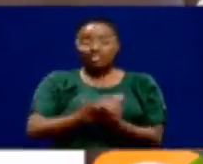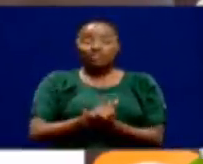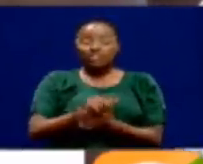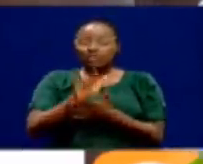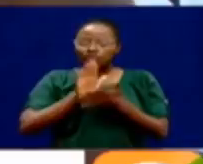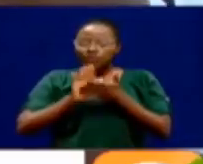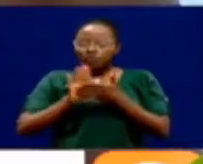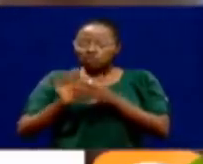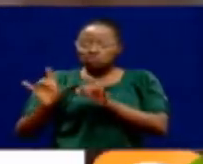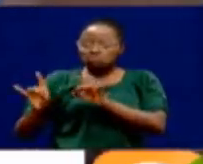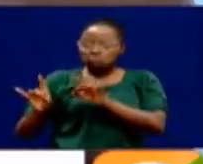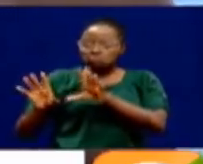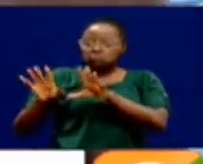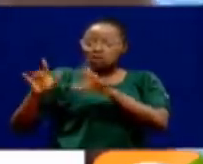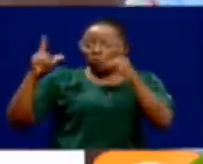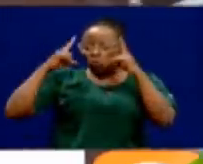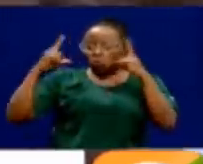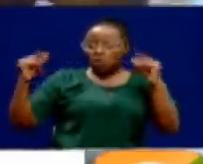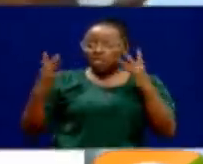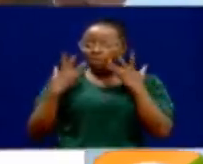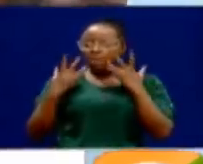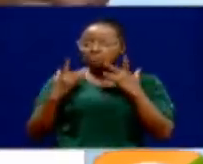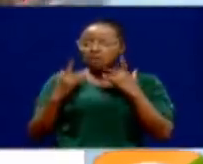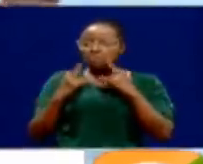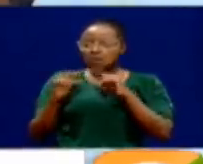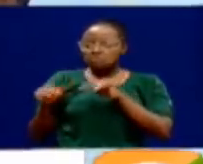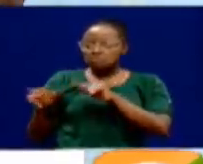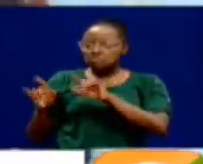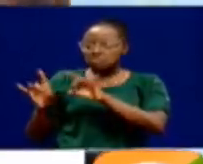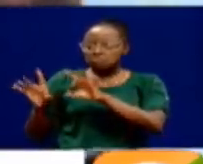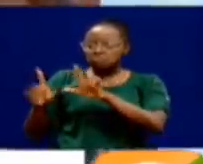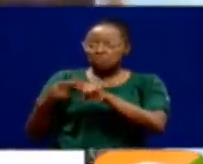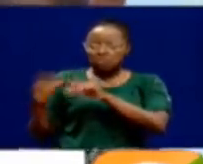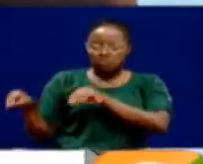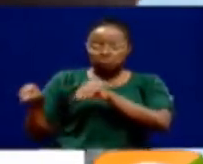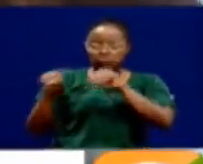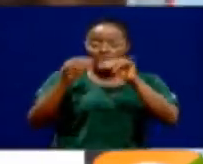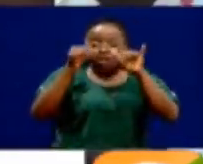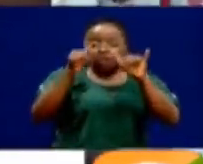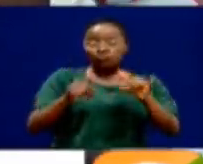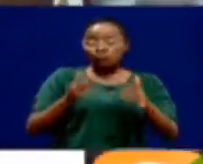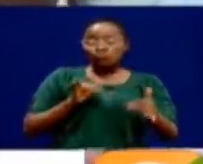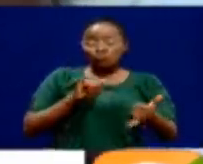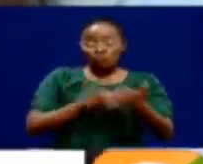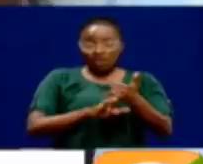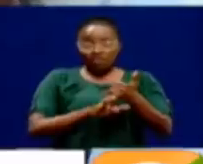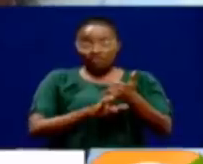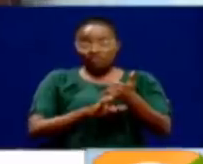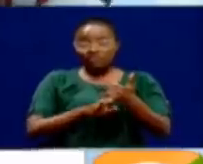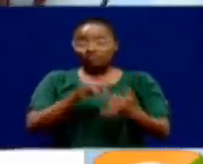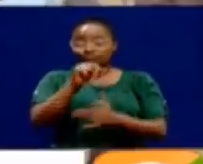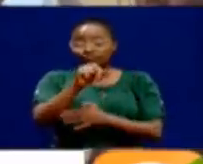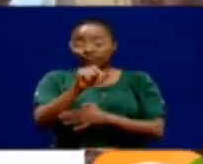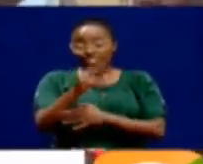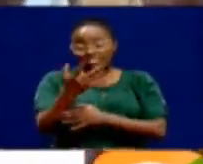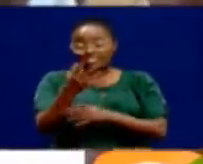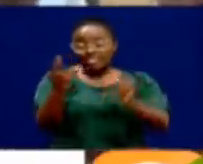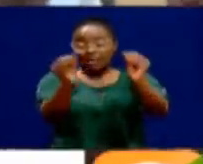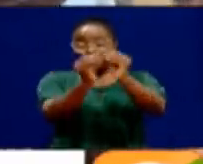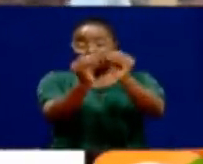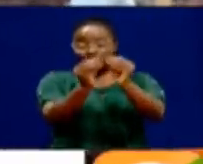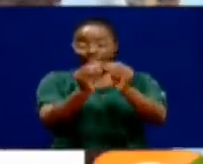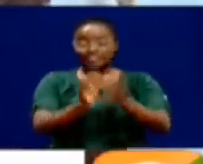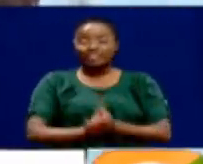He quickly abandoned his wedding festivities and decided to bring his newlywed wife to this event.